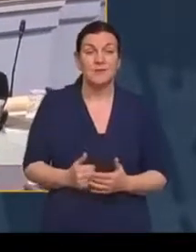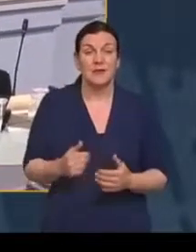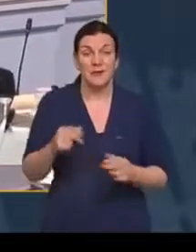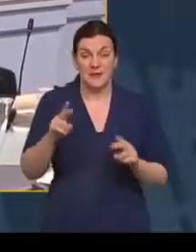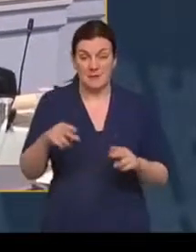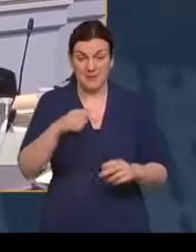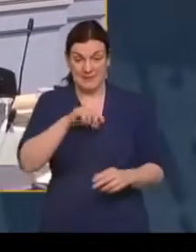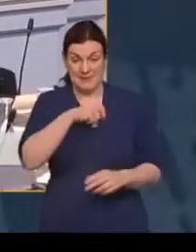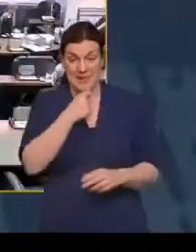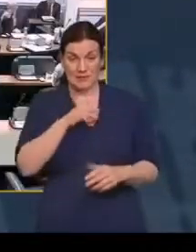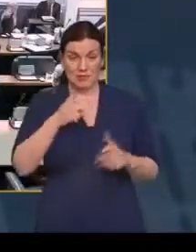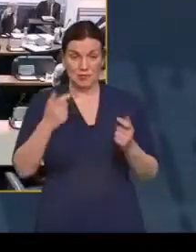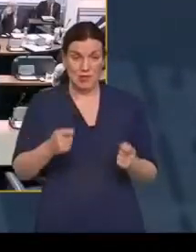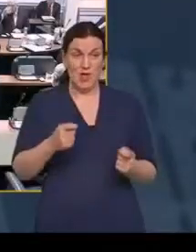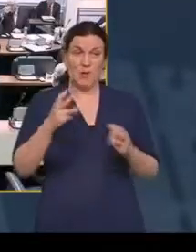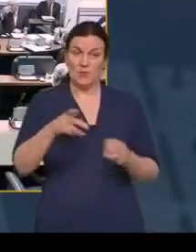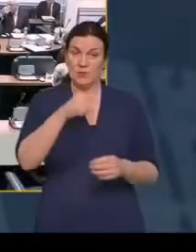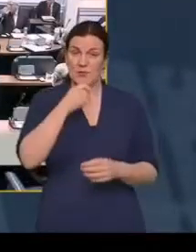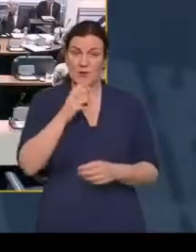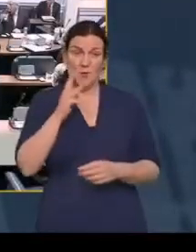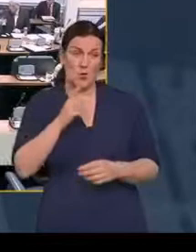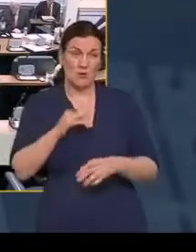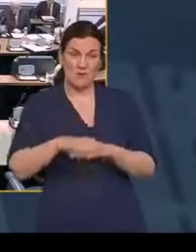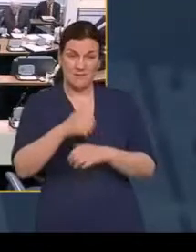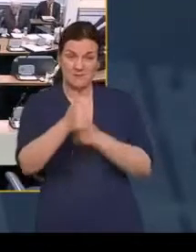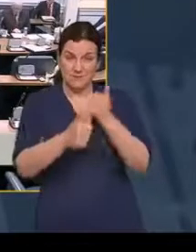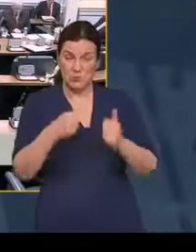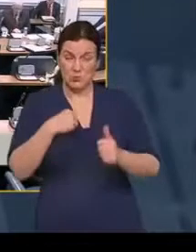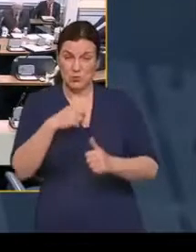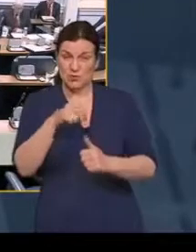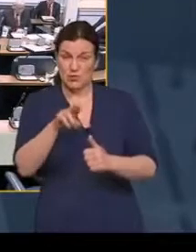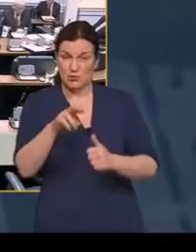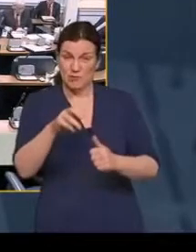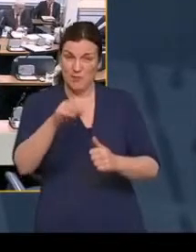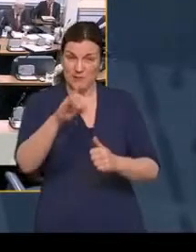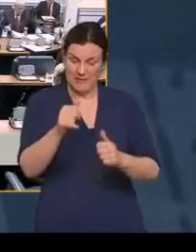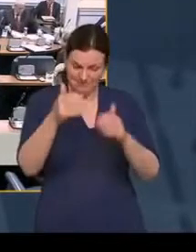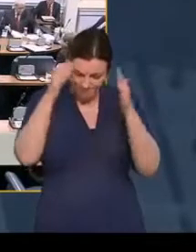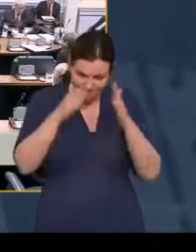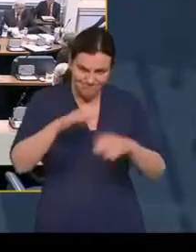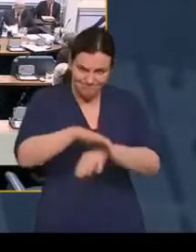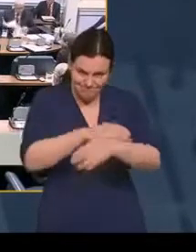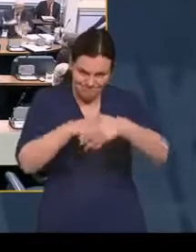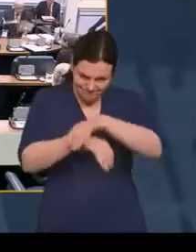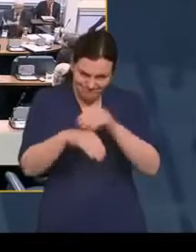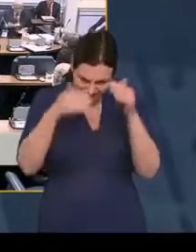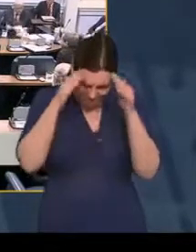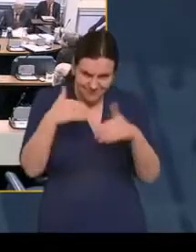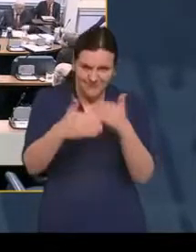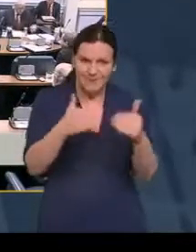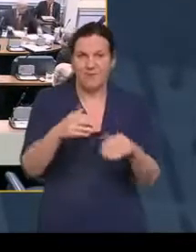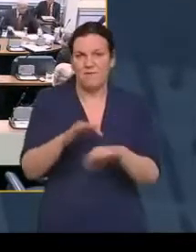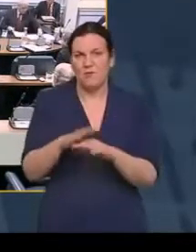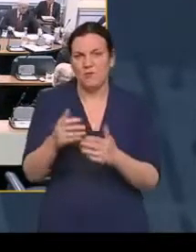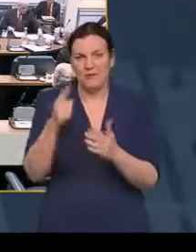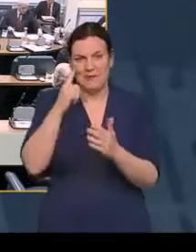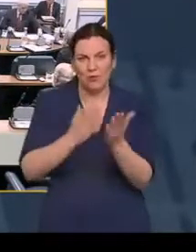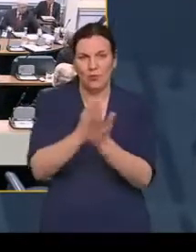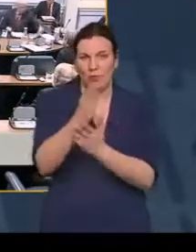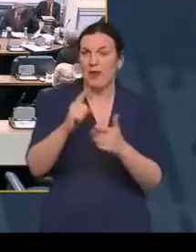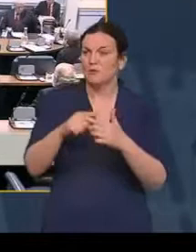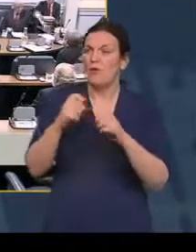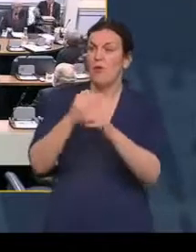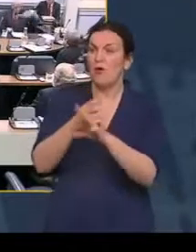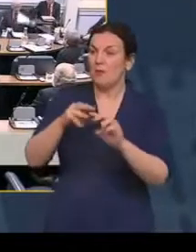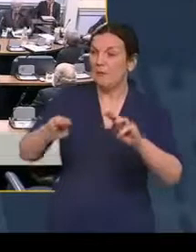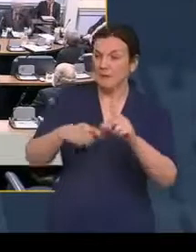I ask say my word of congratulations to Senator Mark Daly for his tenacity in seeing this through and for all the cooperation of the senators